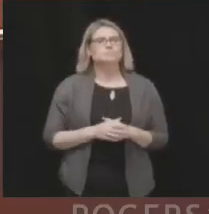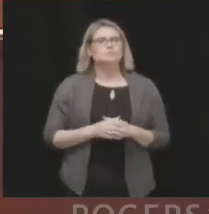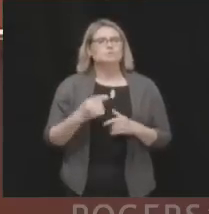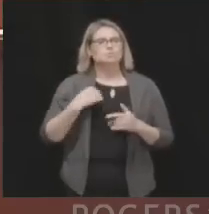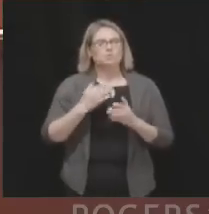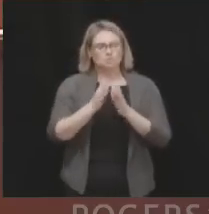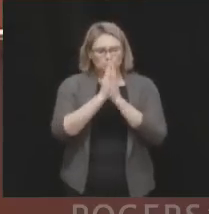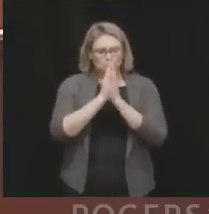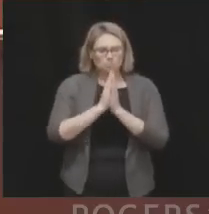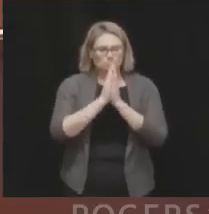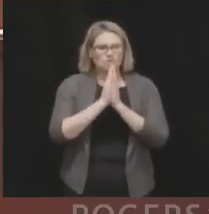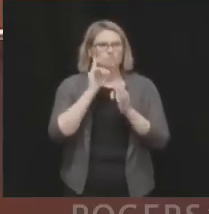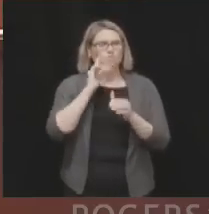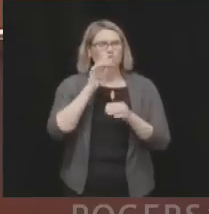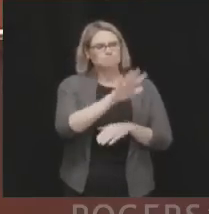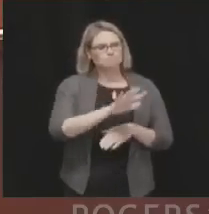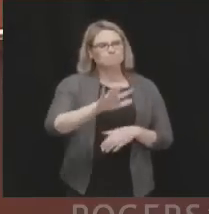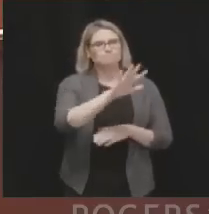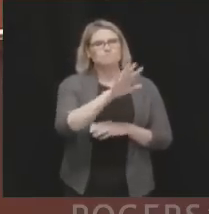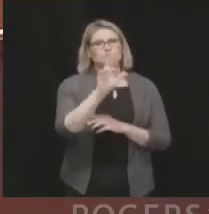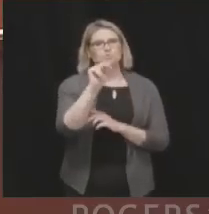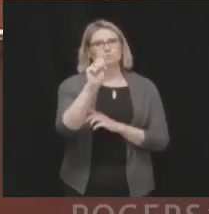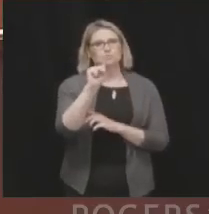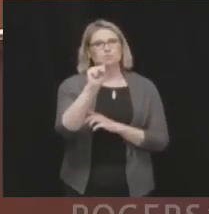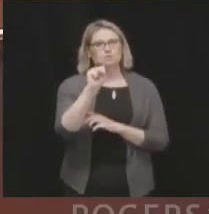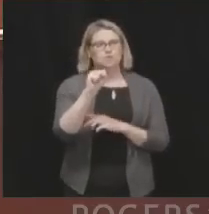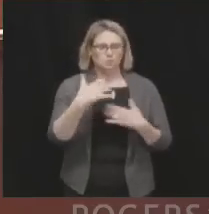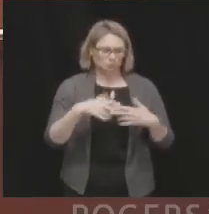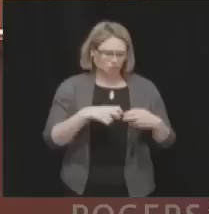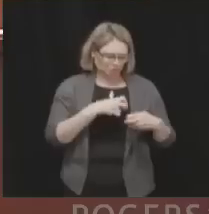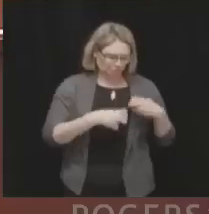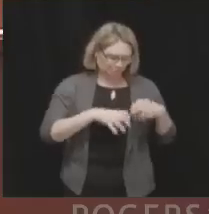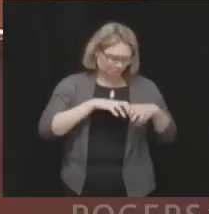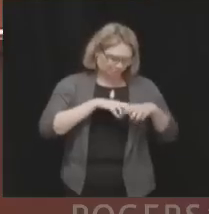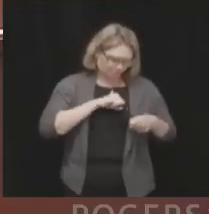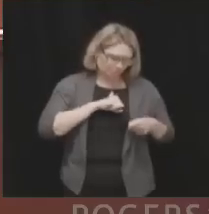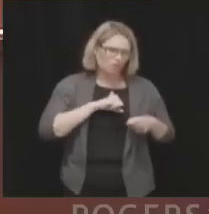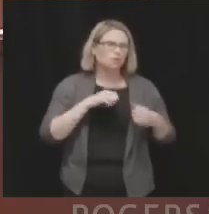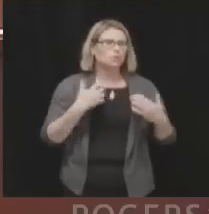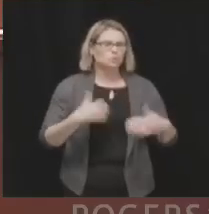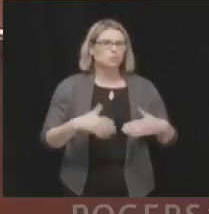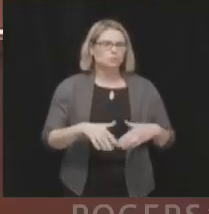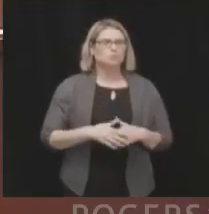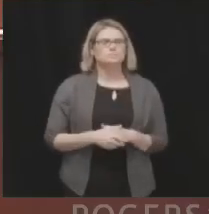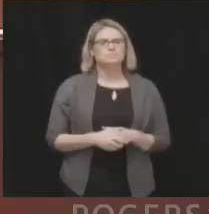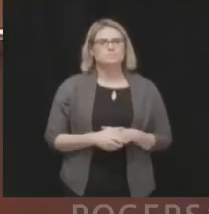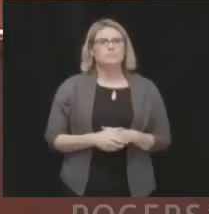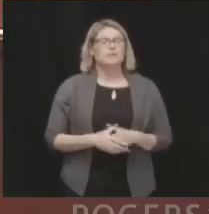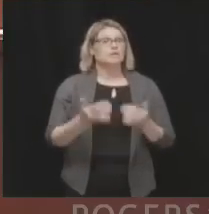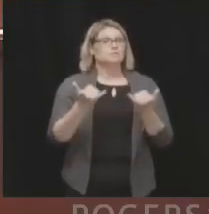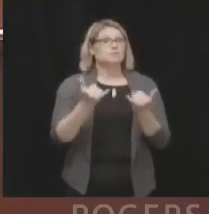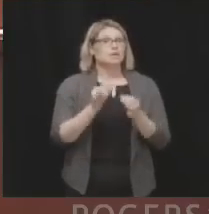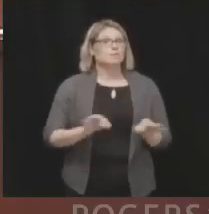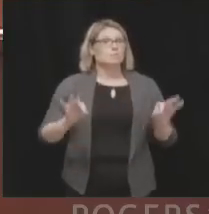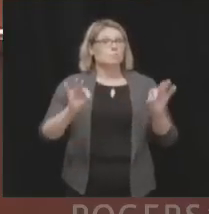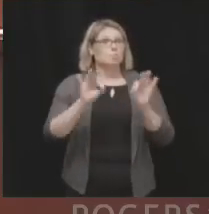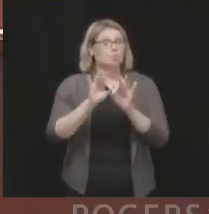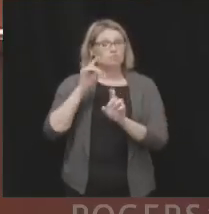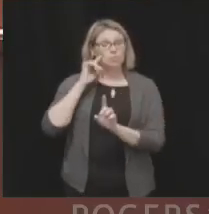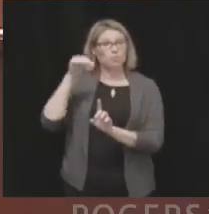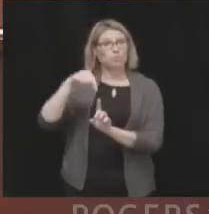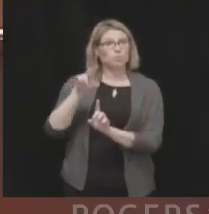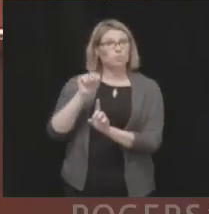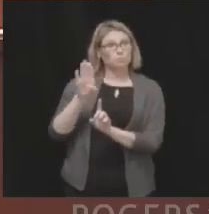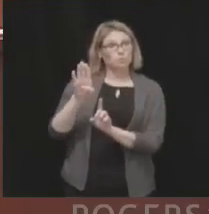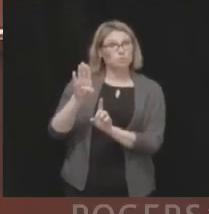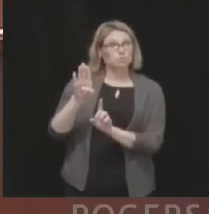team, the Minister of Health and his team, our Minister of Public Safety and their team, and all of the thousands of frontline workers